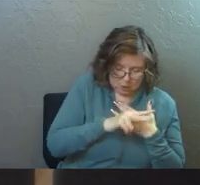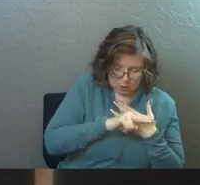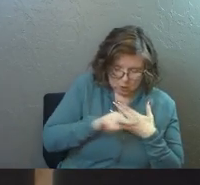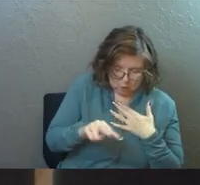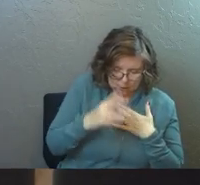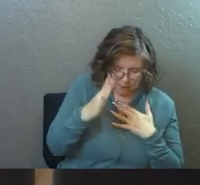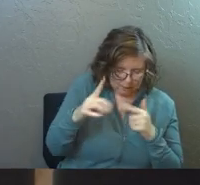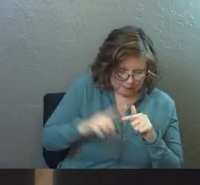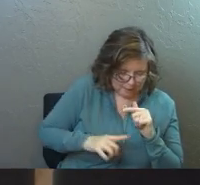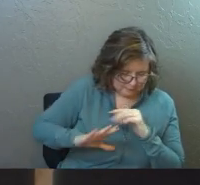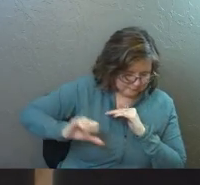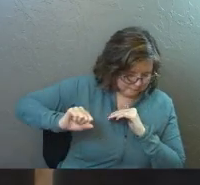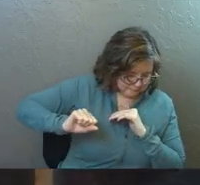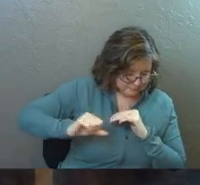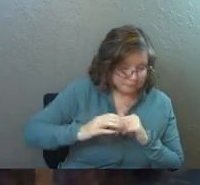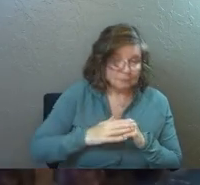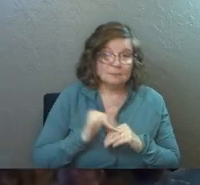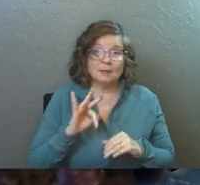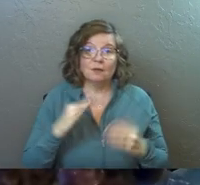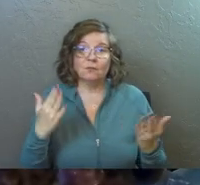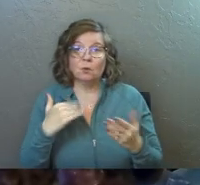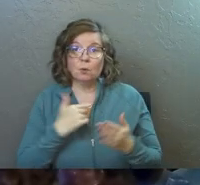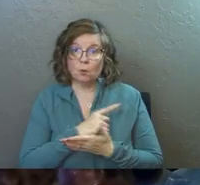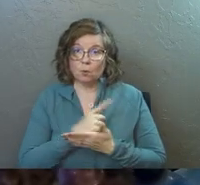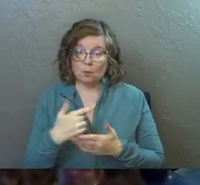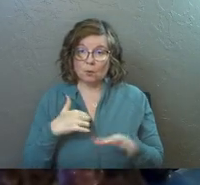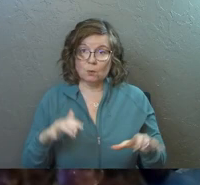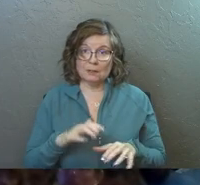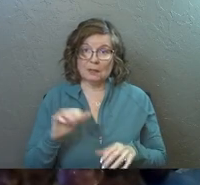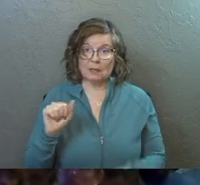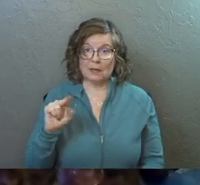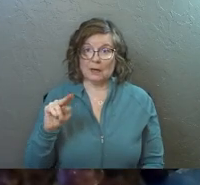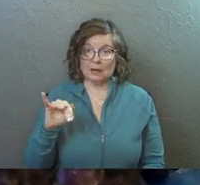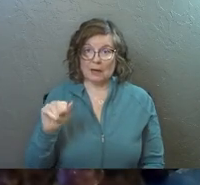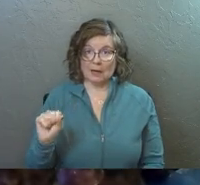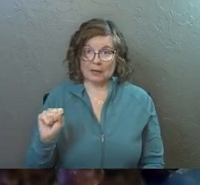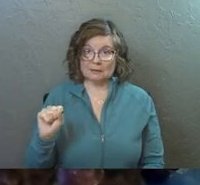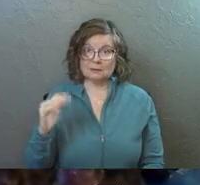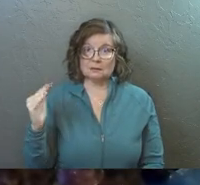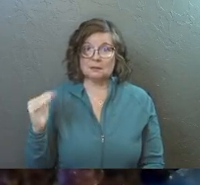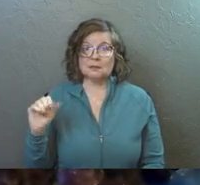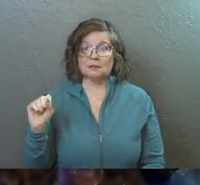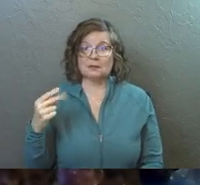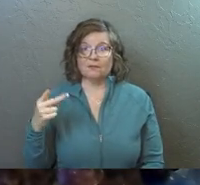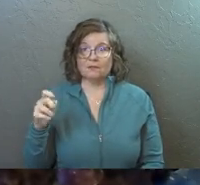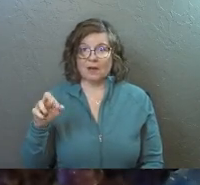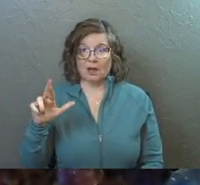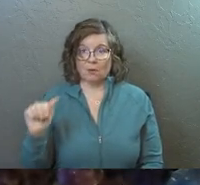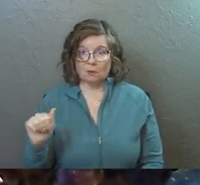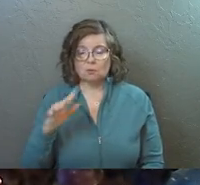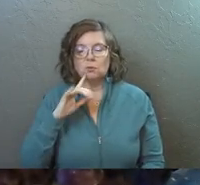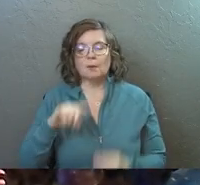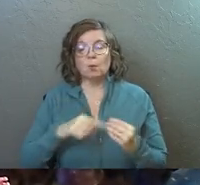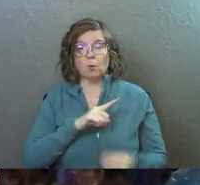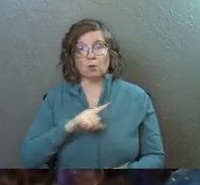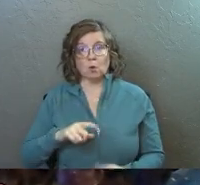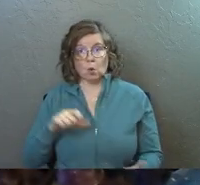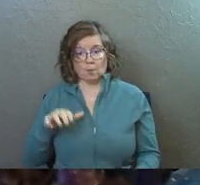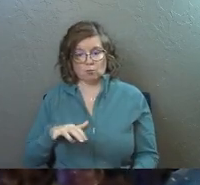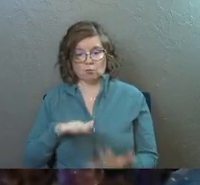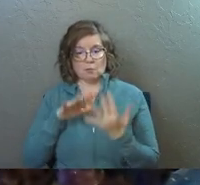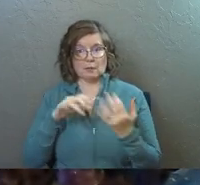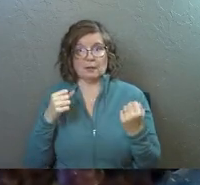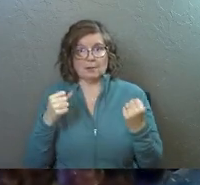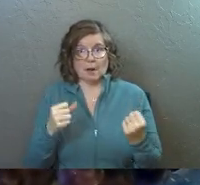look at God. If you were here with us the week that we did Ananias and Sapphira, we talked about the fact that when the Lord's presence